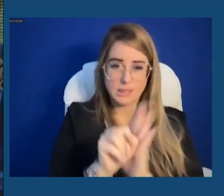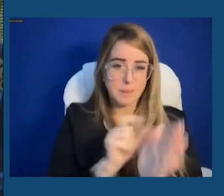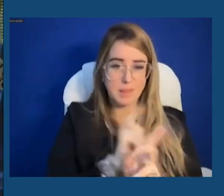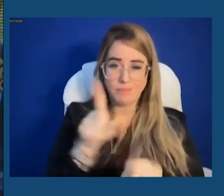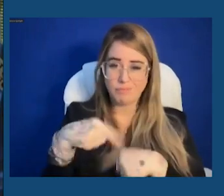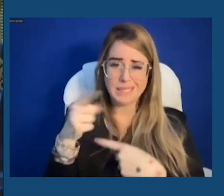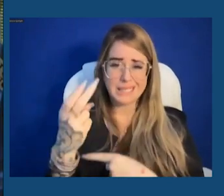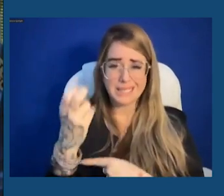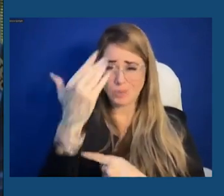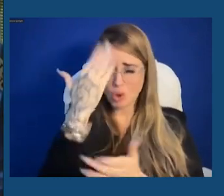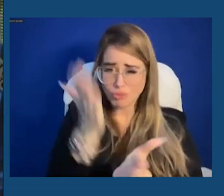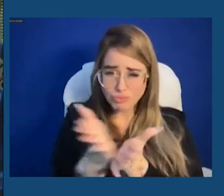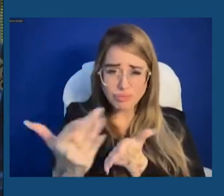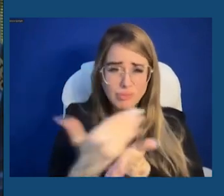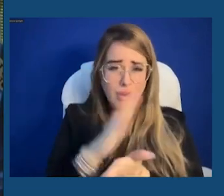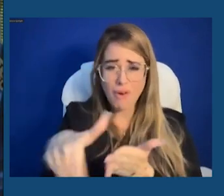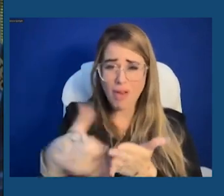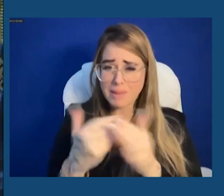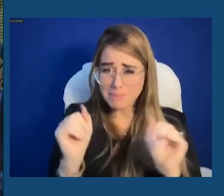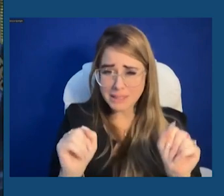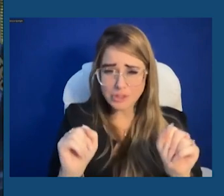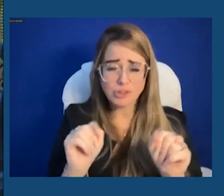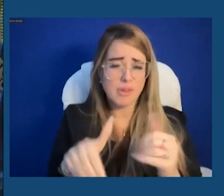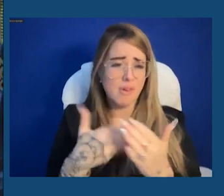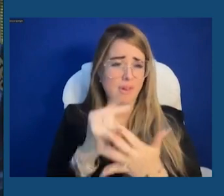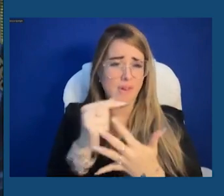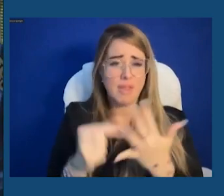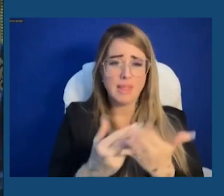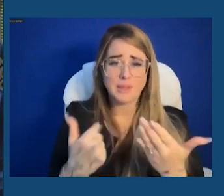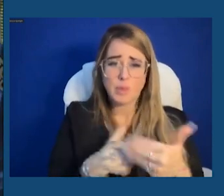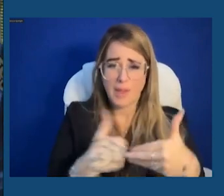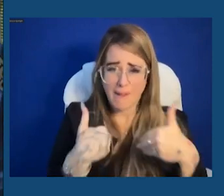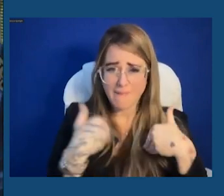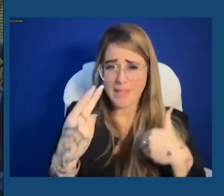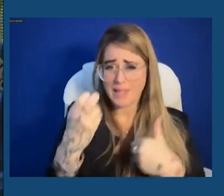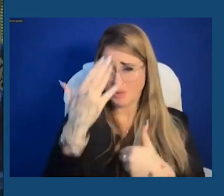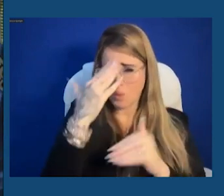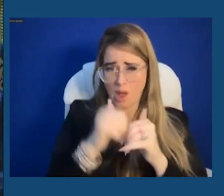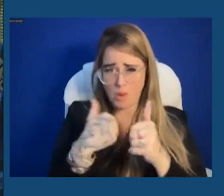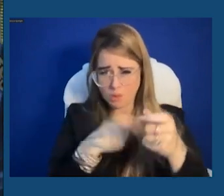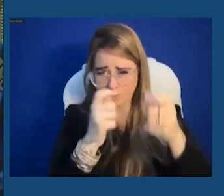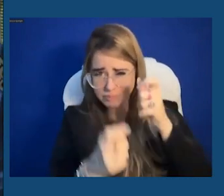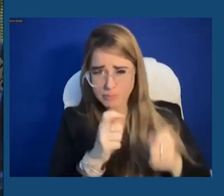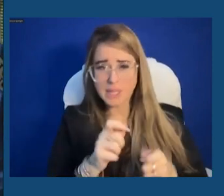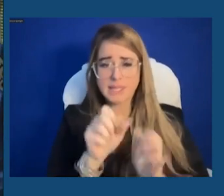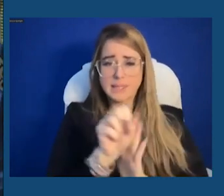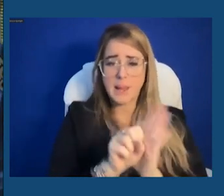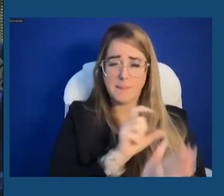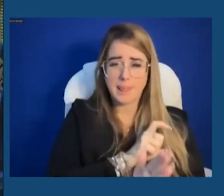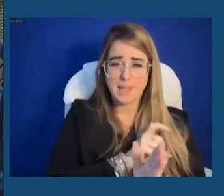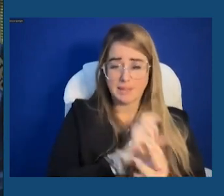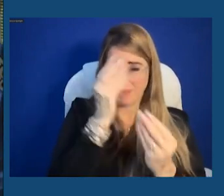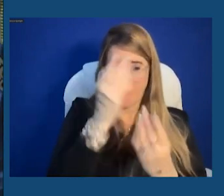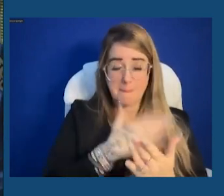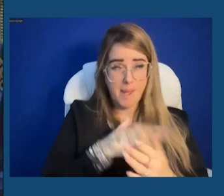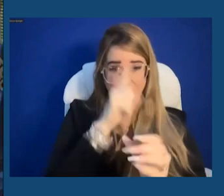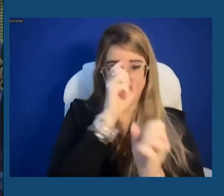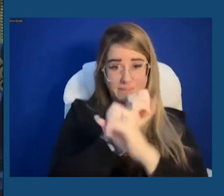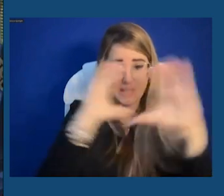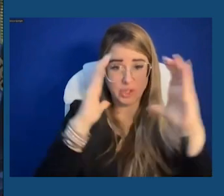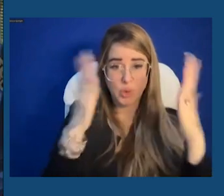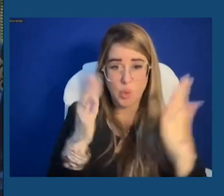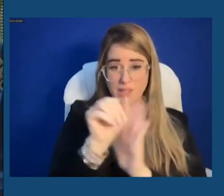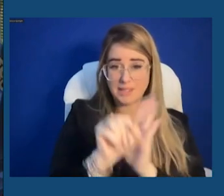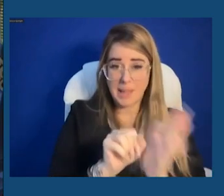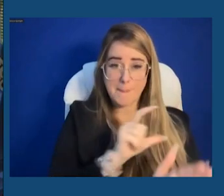capabilities, he knows all the potential, and how we are reshaping the state police, because my vision has always been the state police